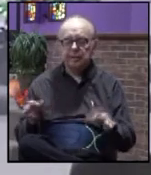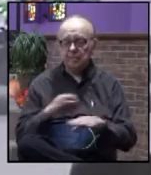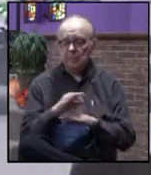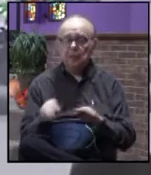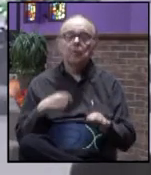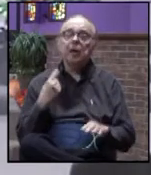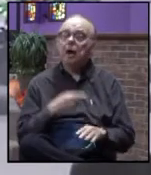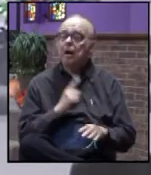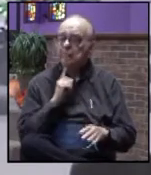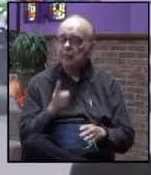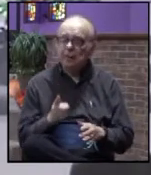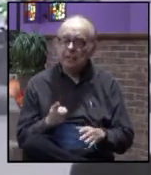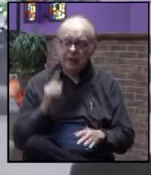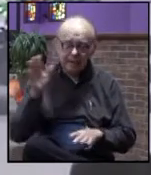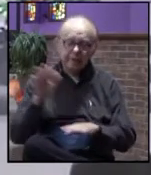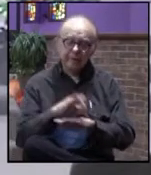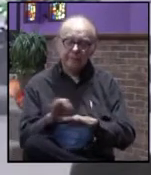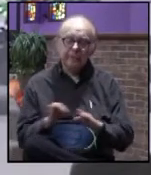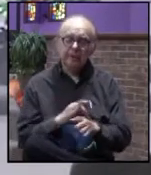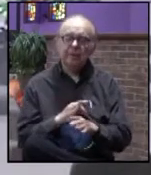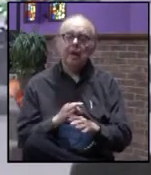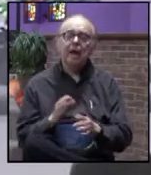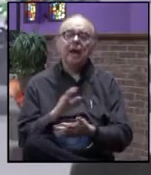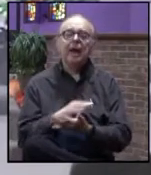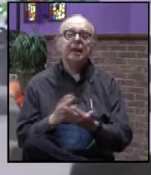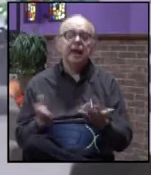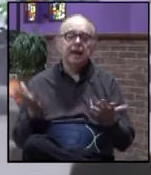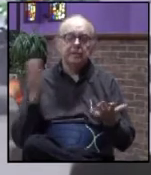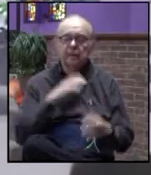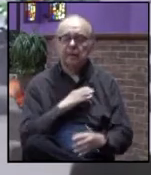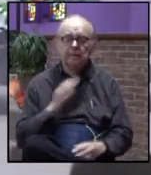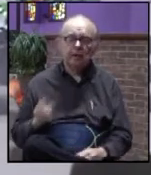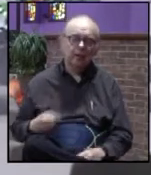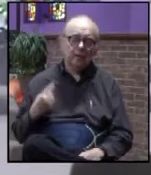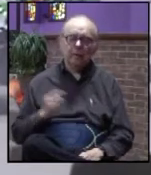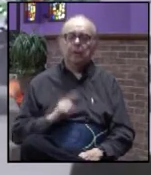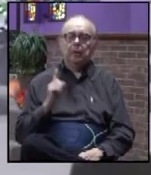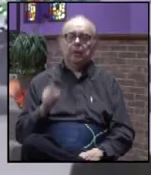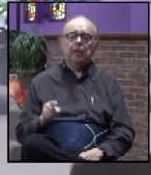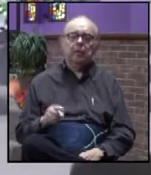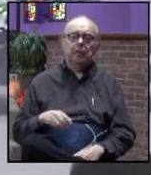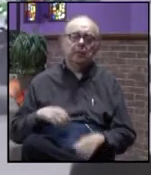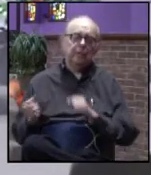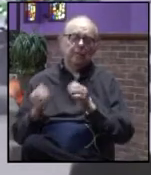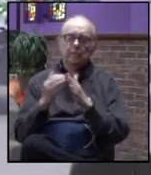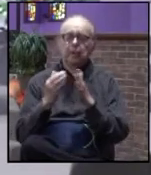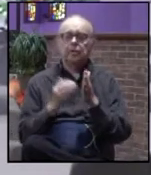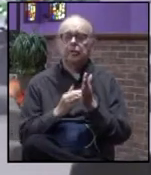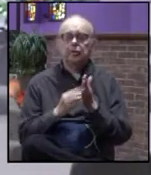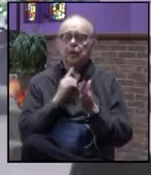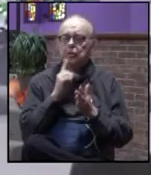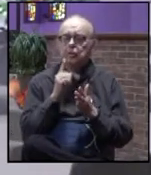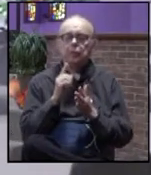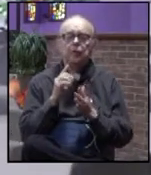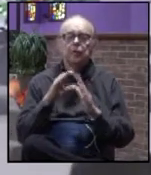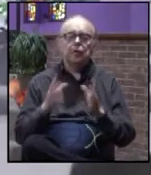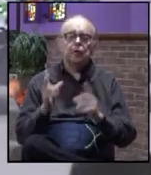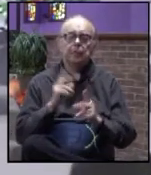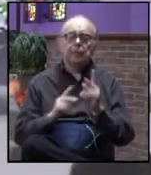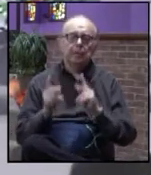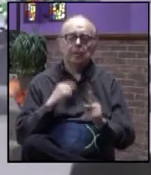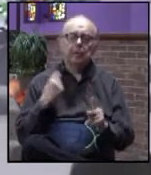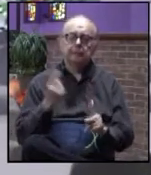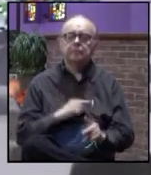are the hands and feet of Christ. We're the ones that's taking the message to the masses. We're